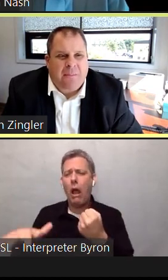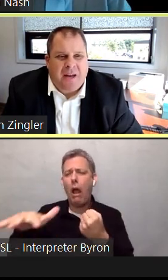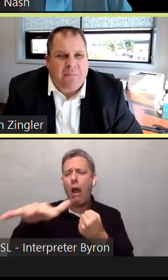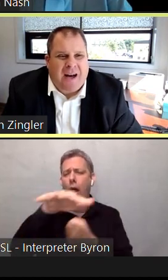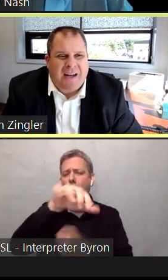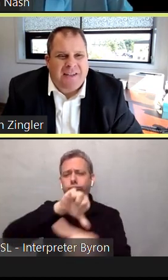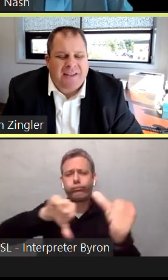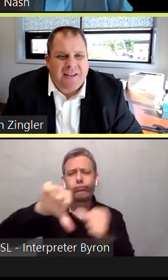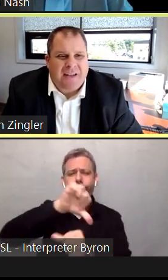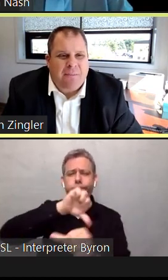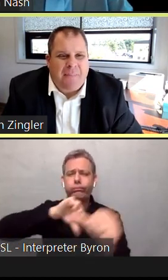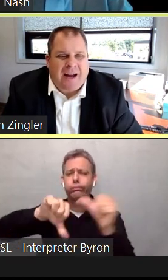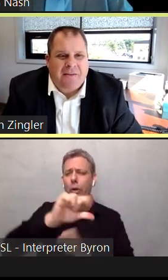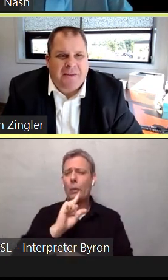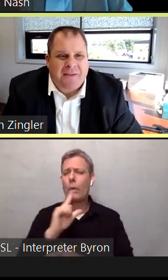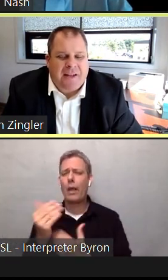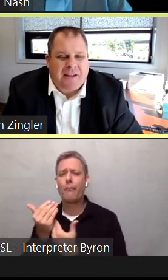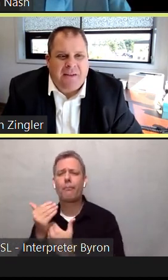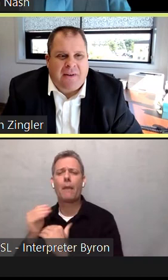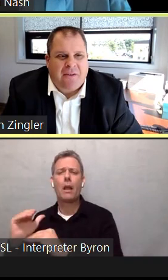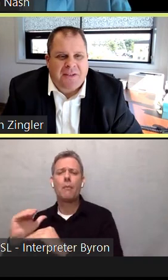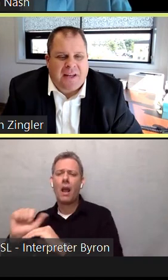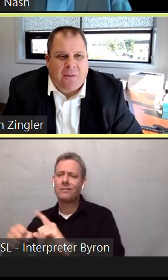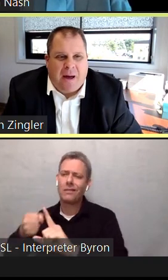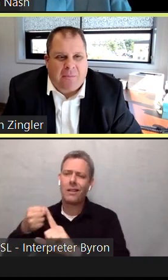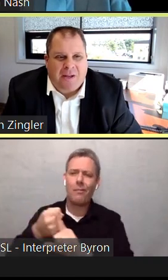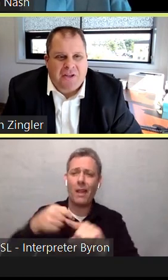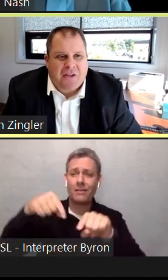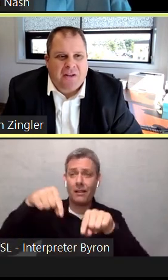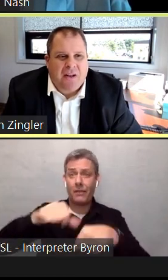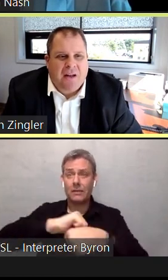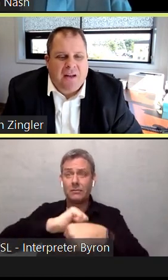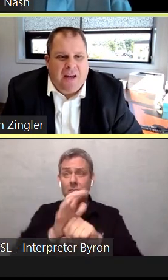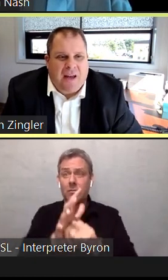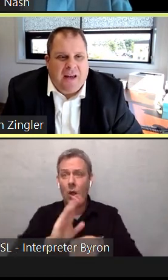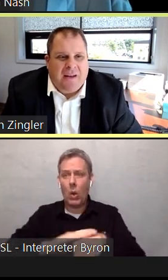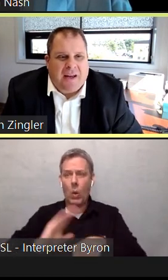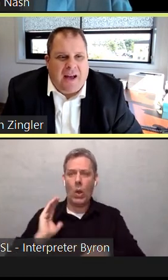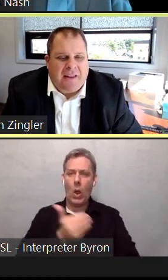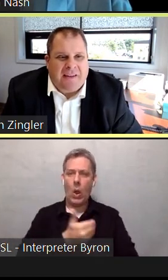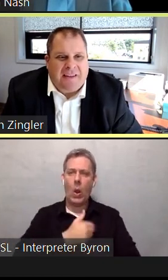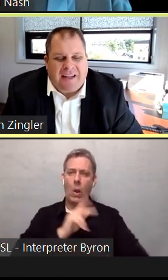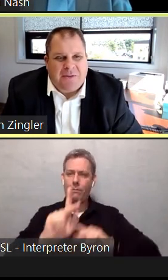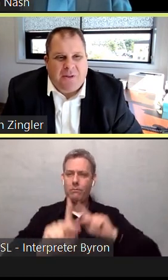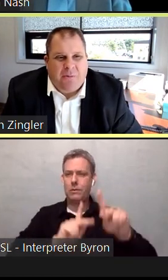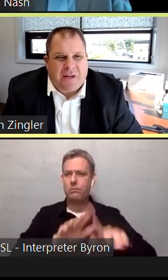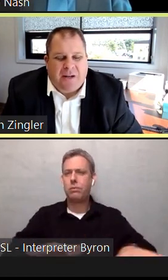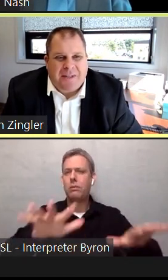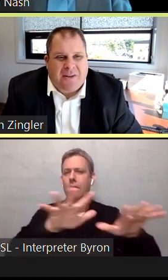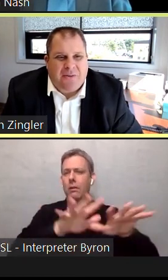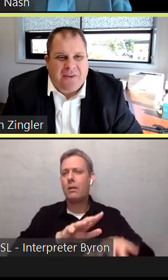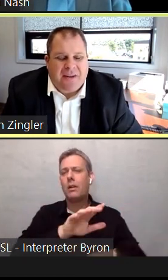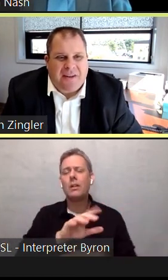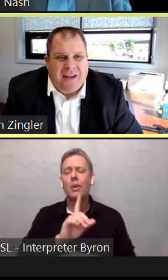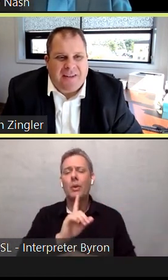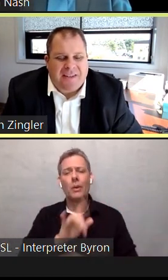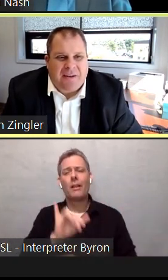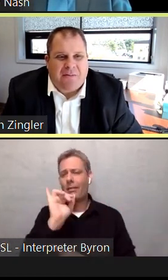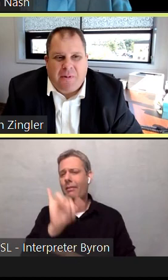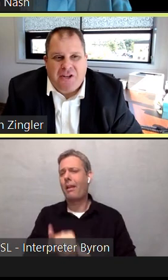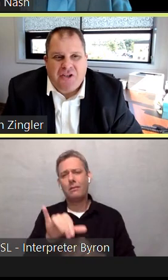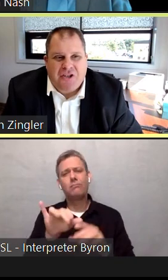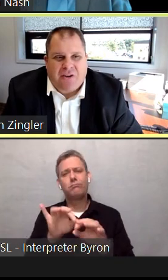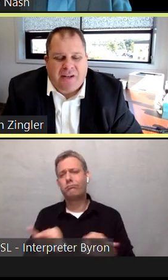and minimize the impact of this deadly virus on our population. And I think that's really what it comes down to at the end of the day, is